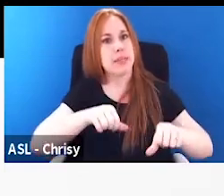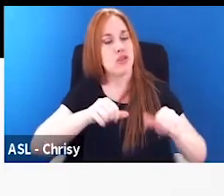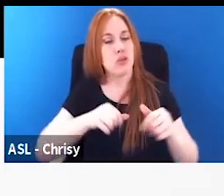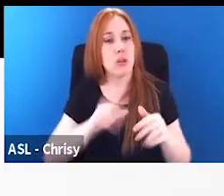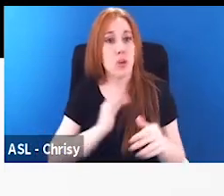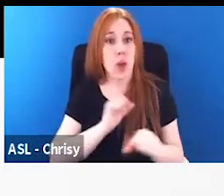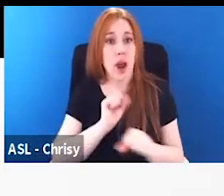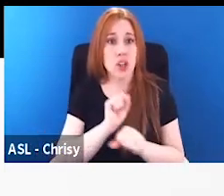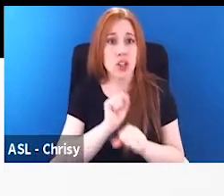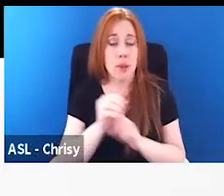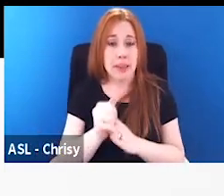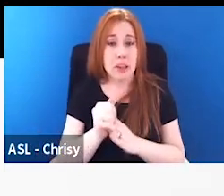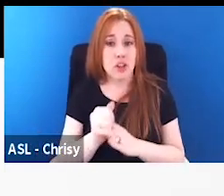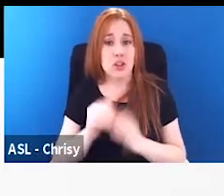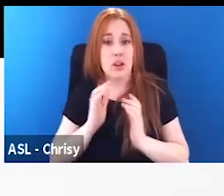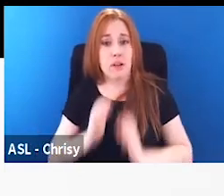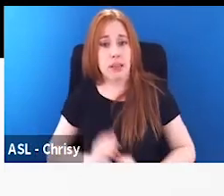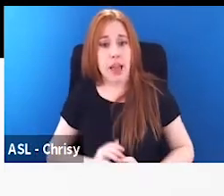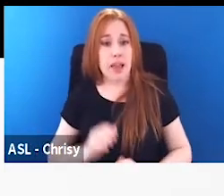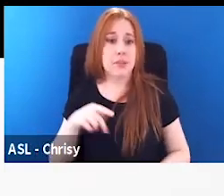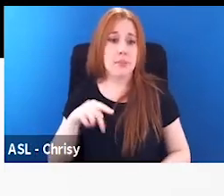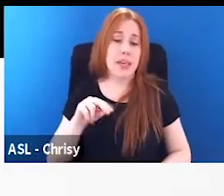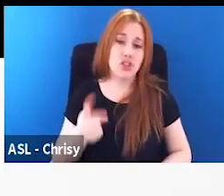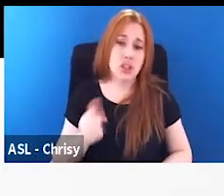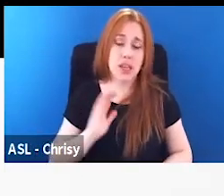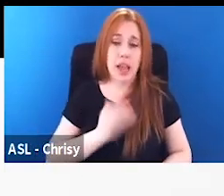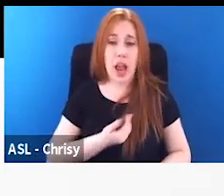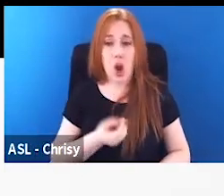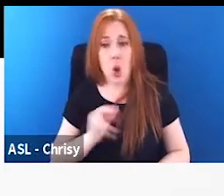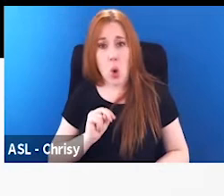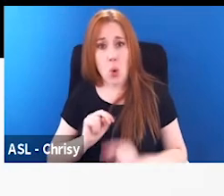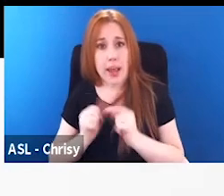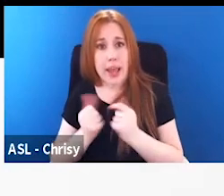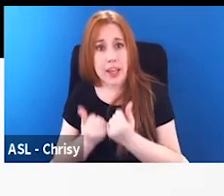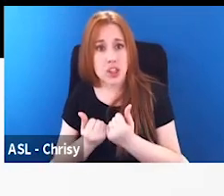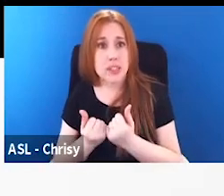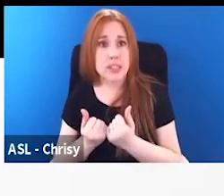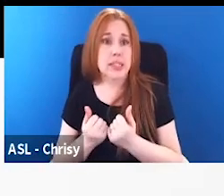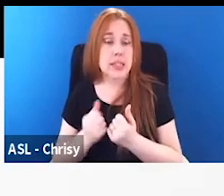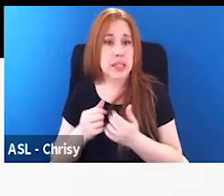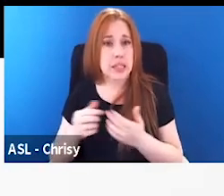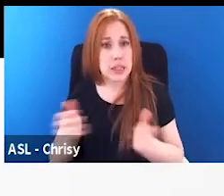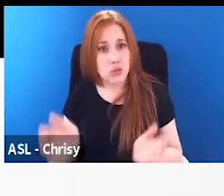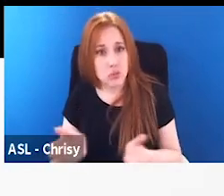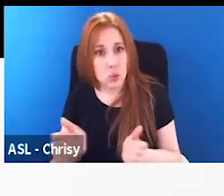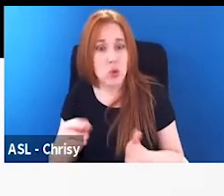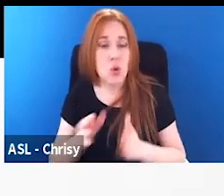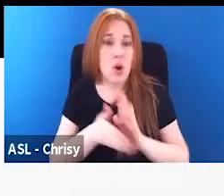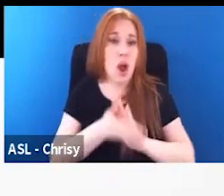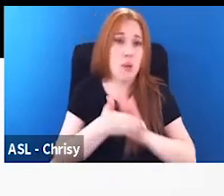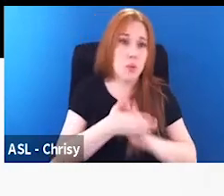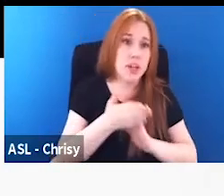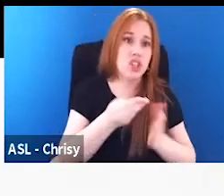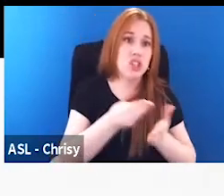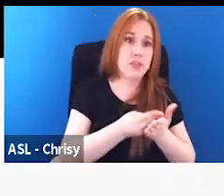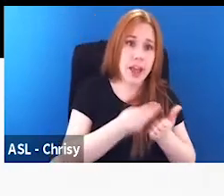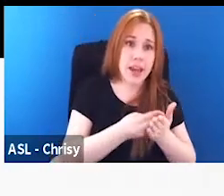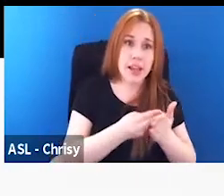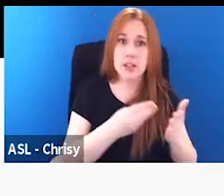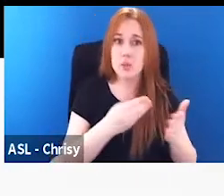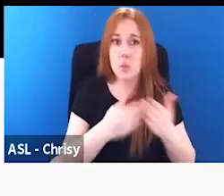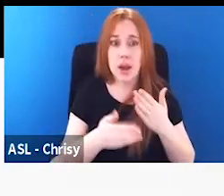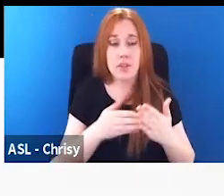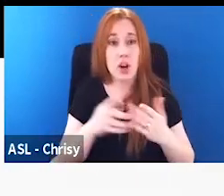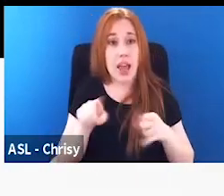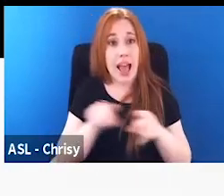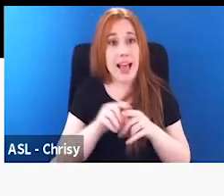client-side P&G, our own agency in Katalyst, or operations and finance, when you're a